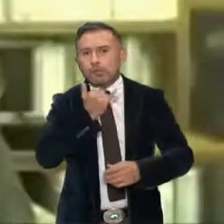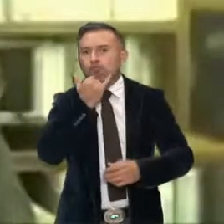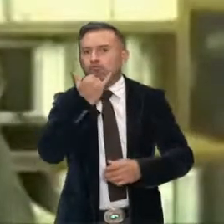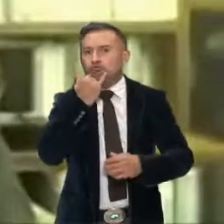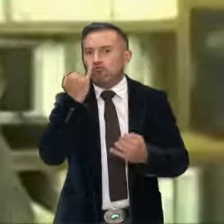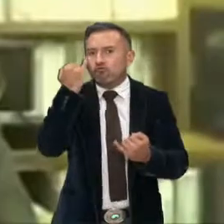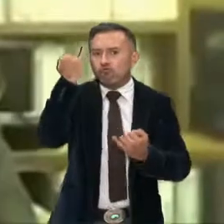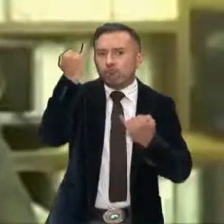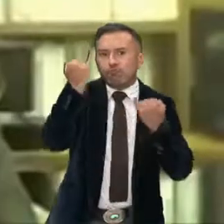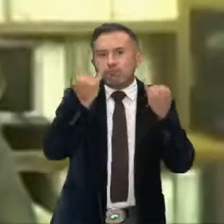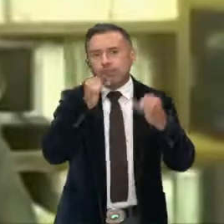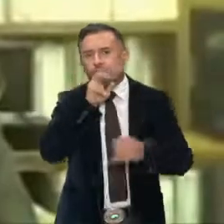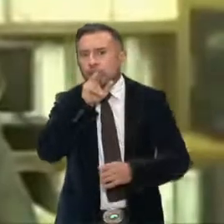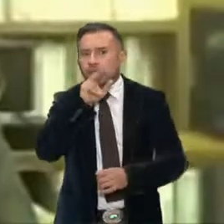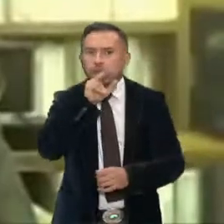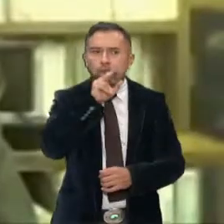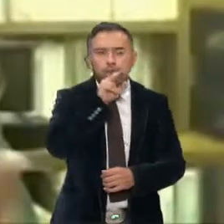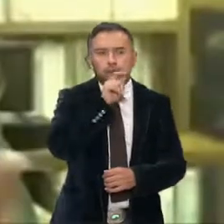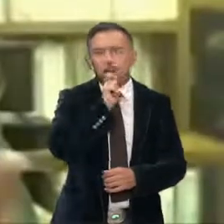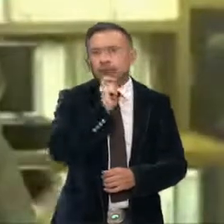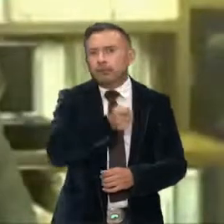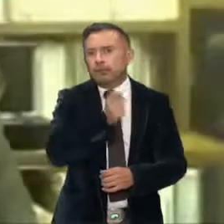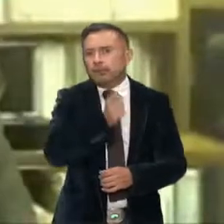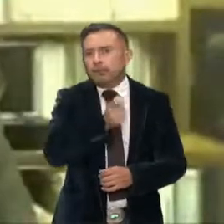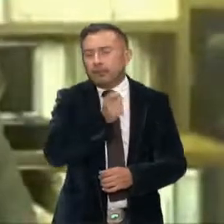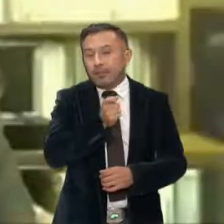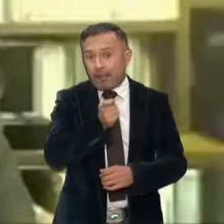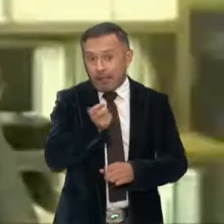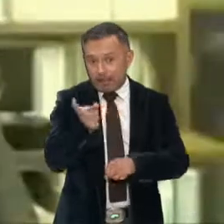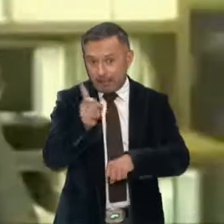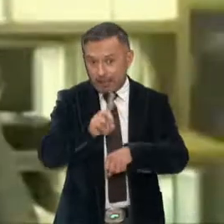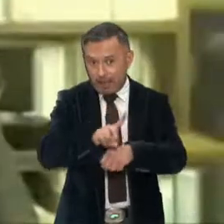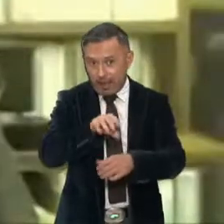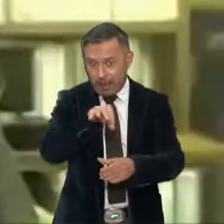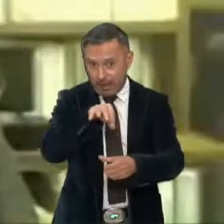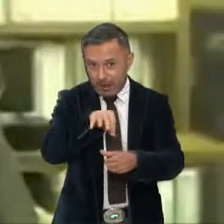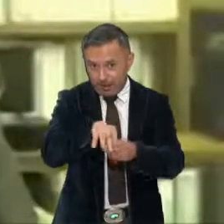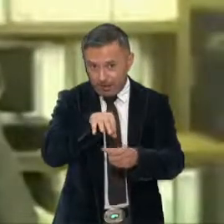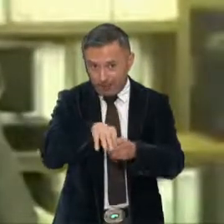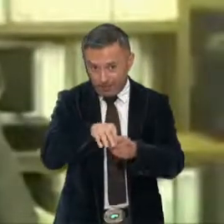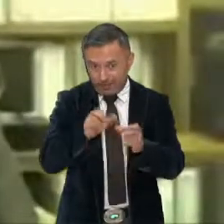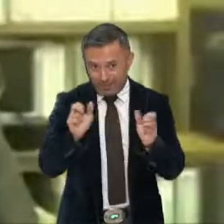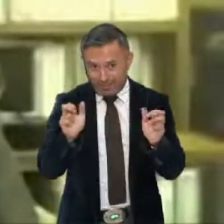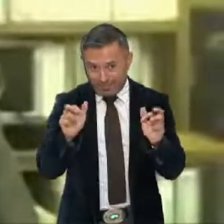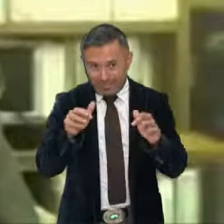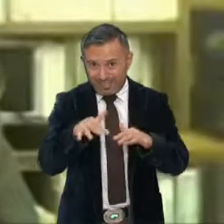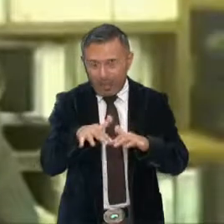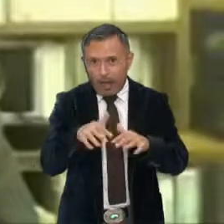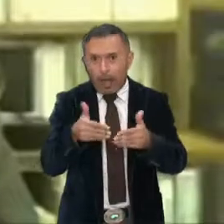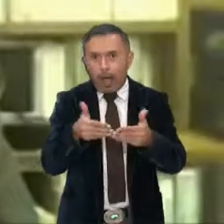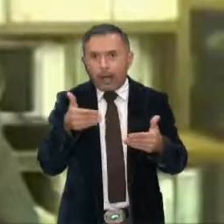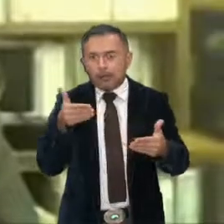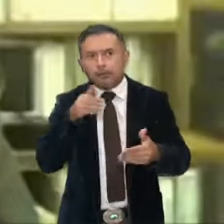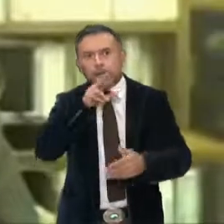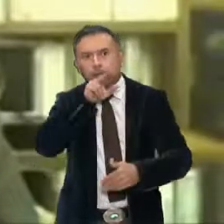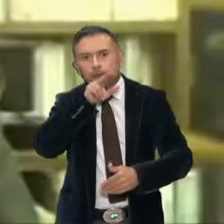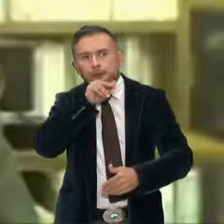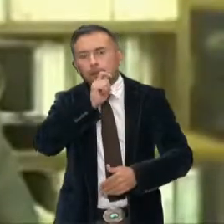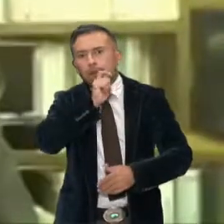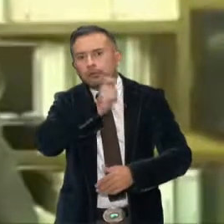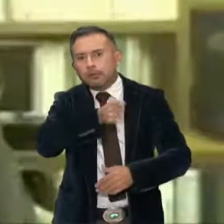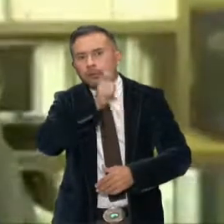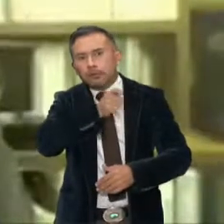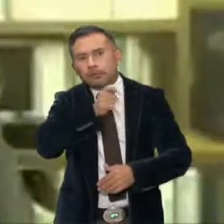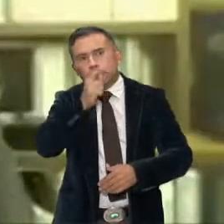but there was an anxiety from the citizens before the elections day,